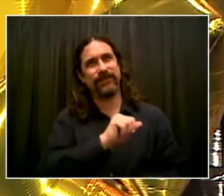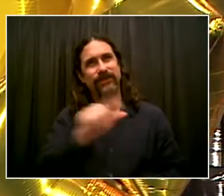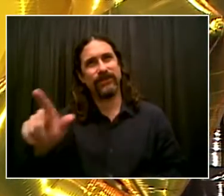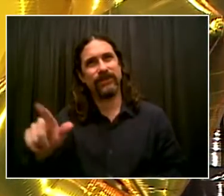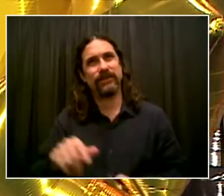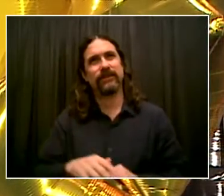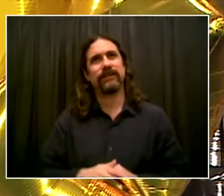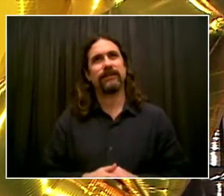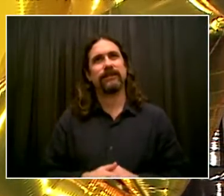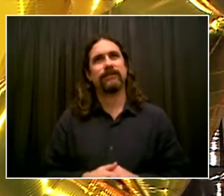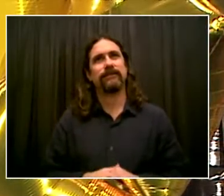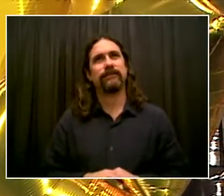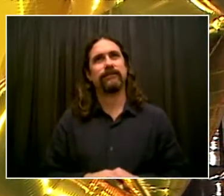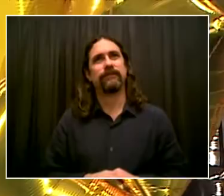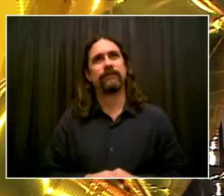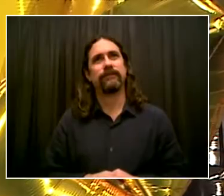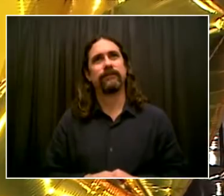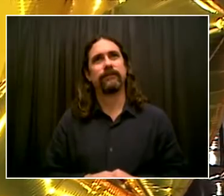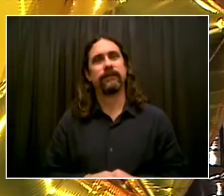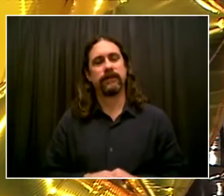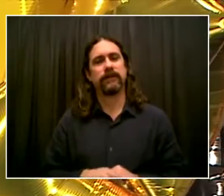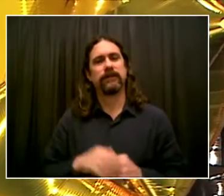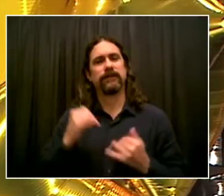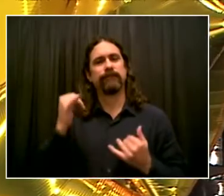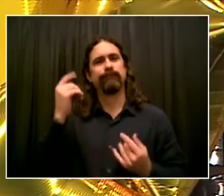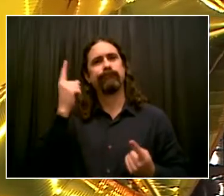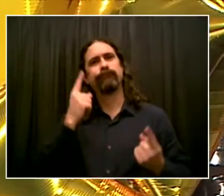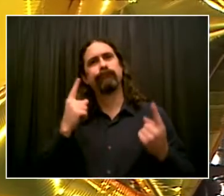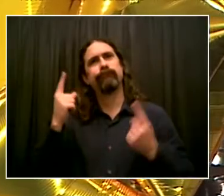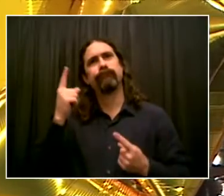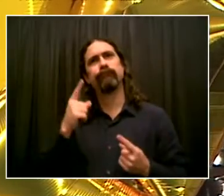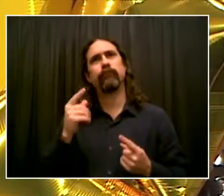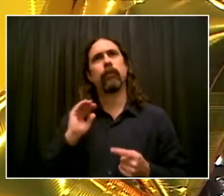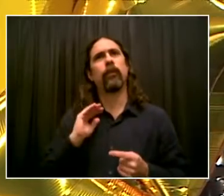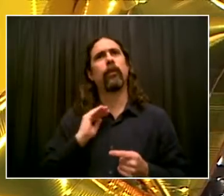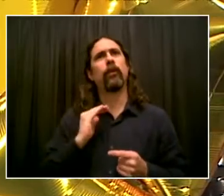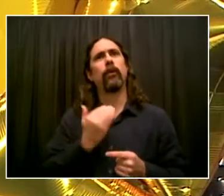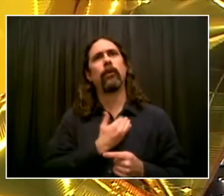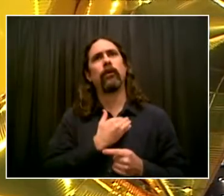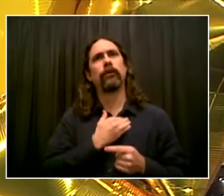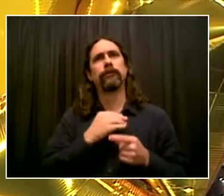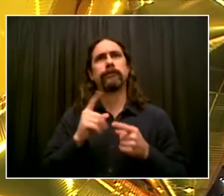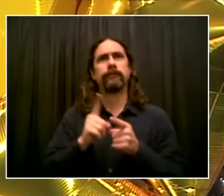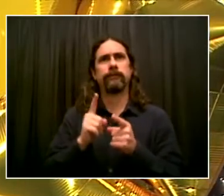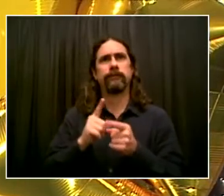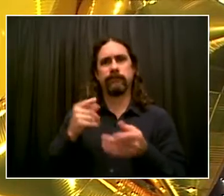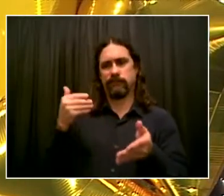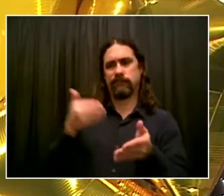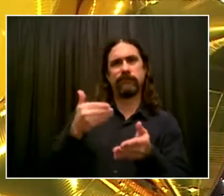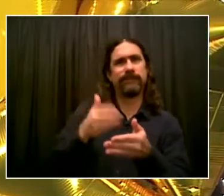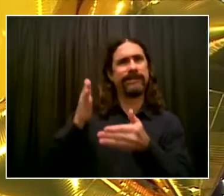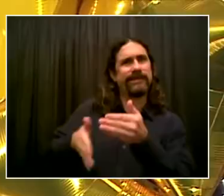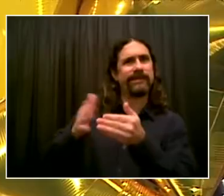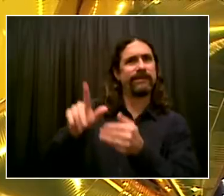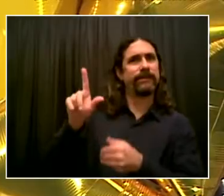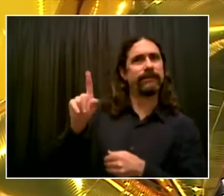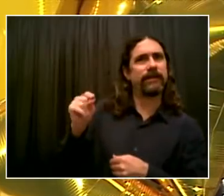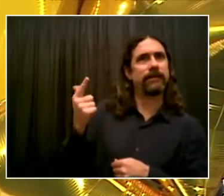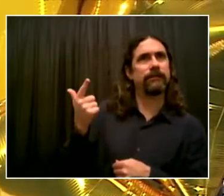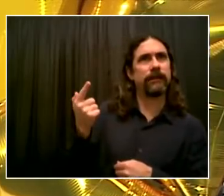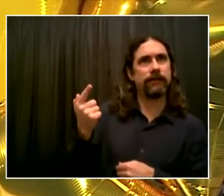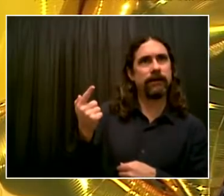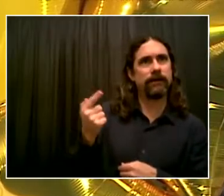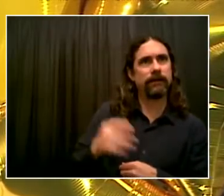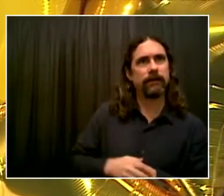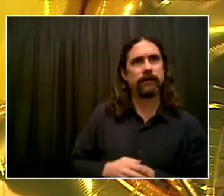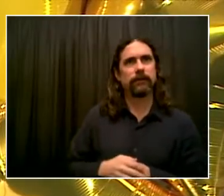the very last few weeks of our administration, and there is a lot to do. We are sprinting to the finish line. There's a huge amount